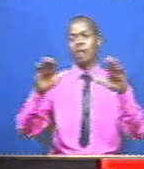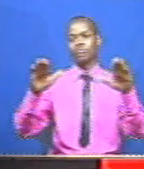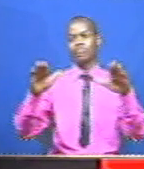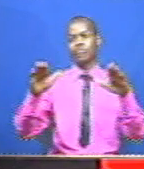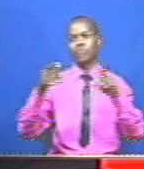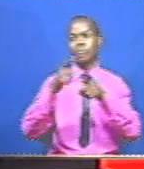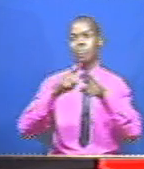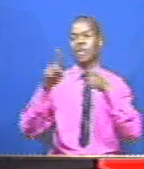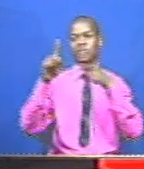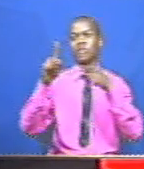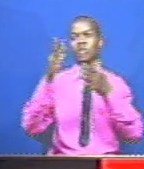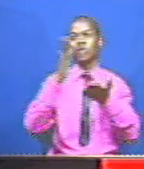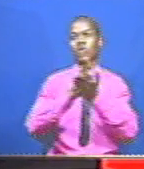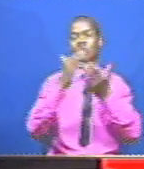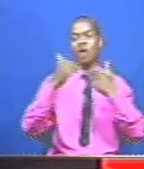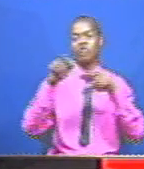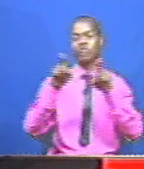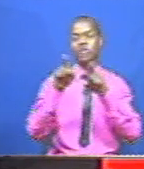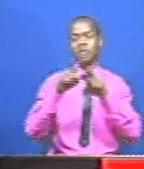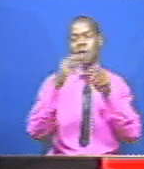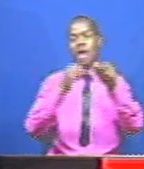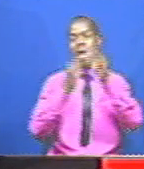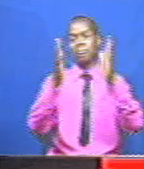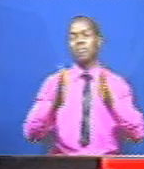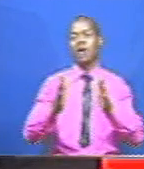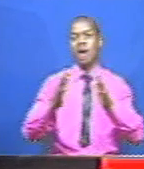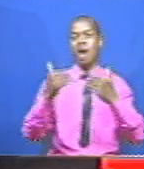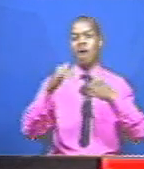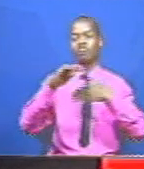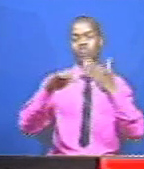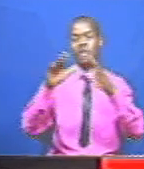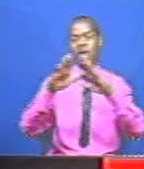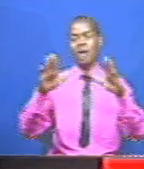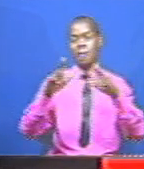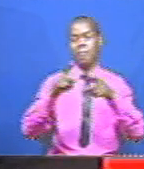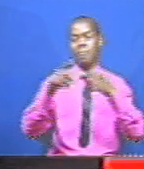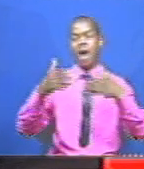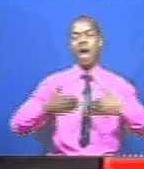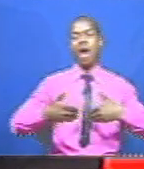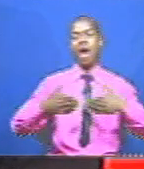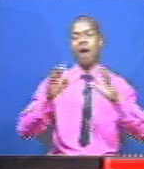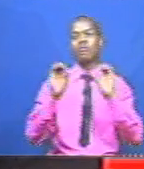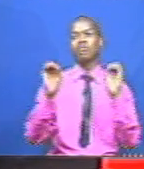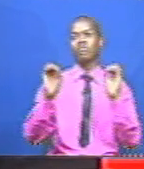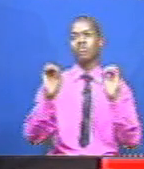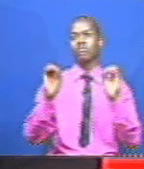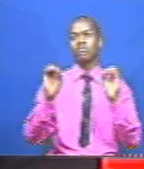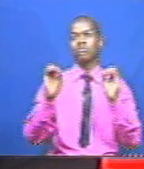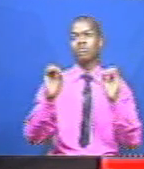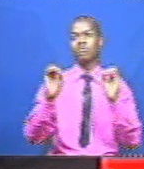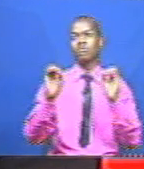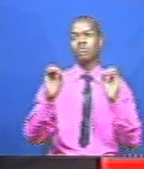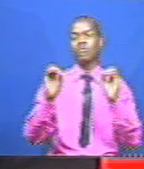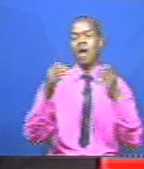but yet we have squatters. We have all this land, but there is hunger in this place. We have the schools that